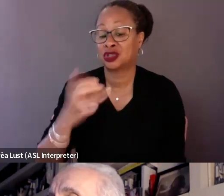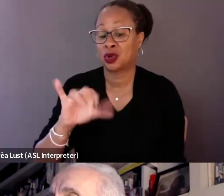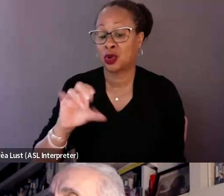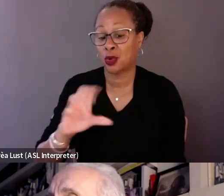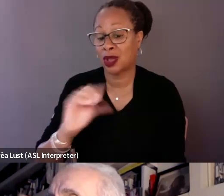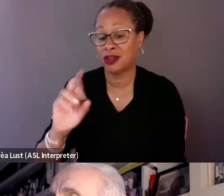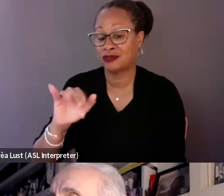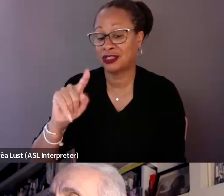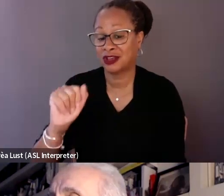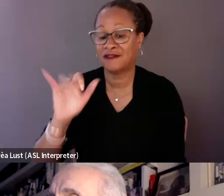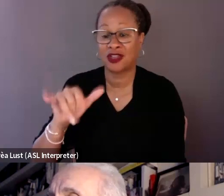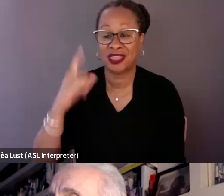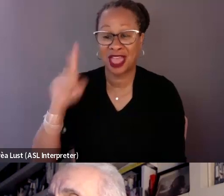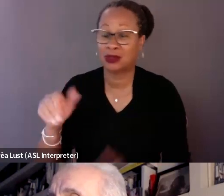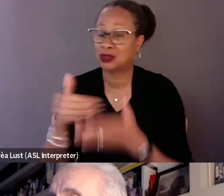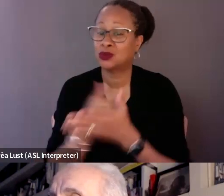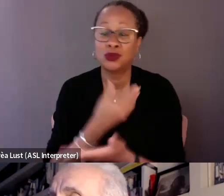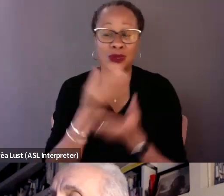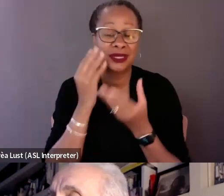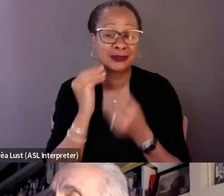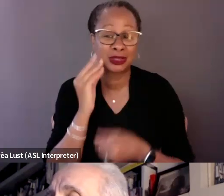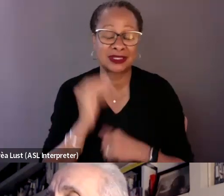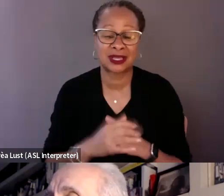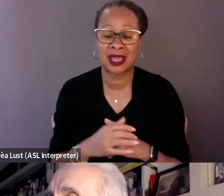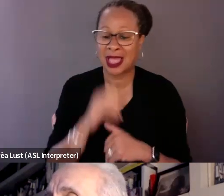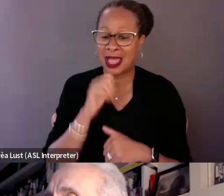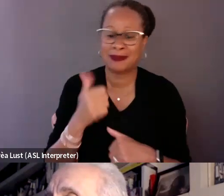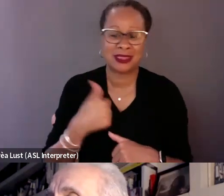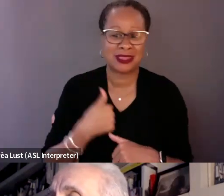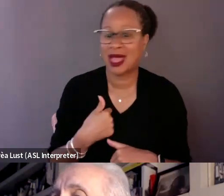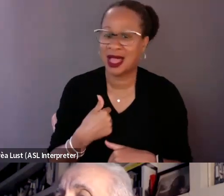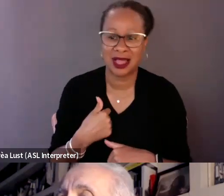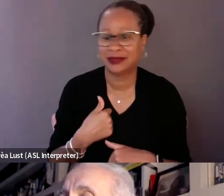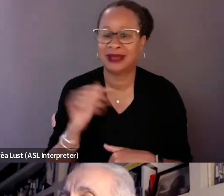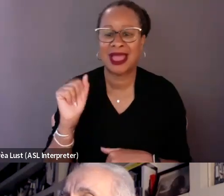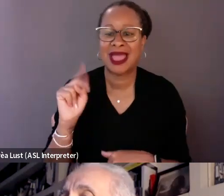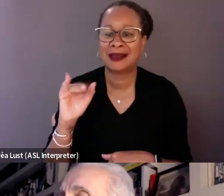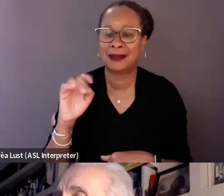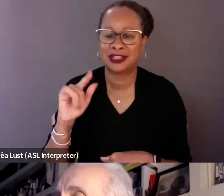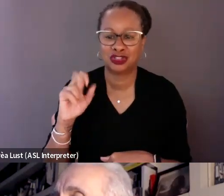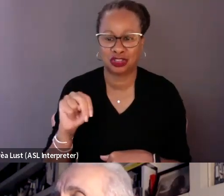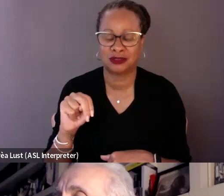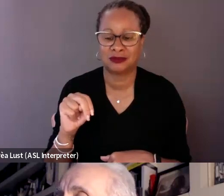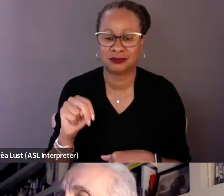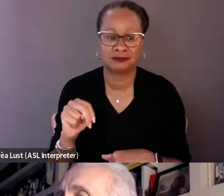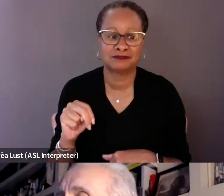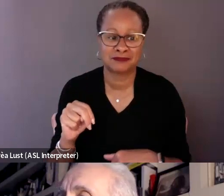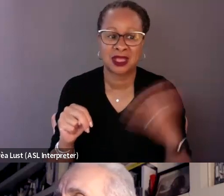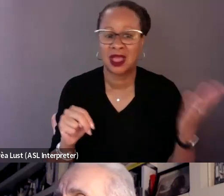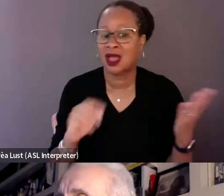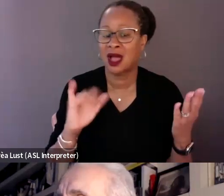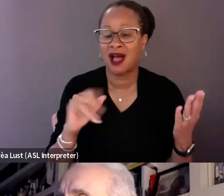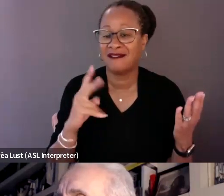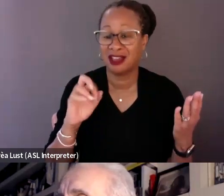was for me a completely new experience. I'm not an animation guy. Xavi has made